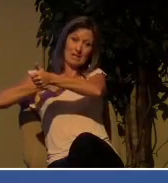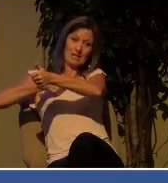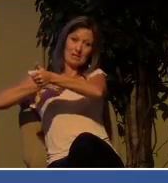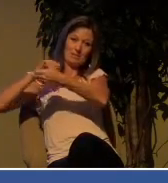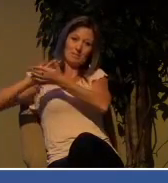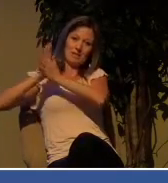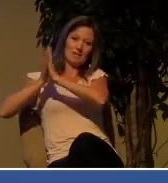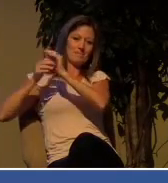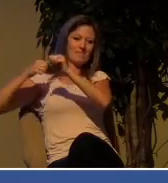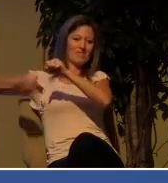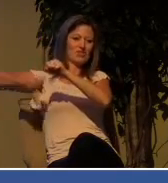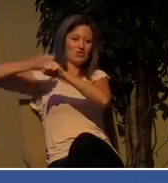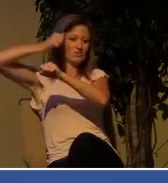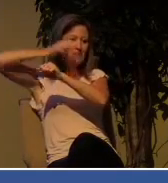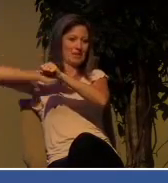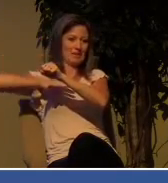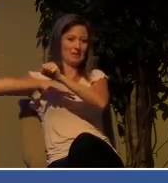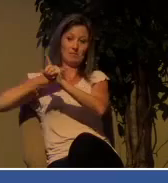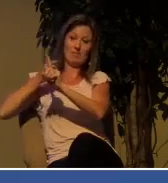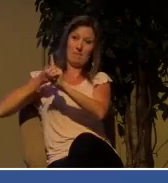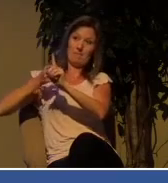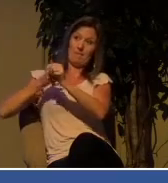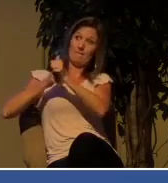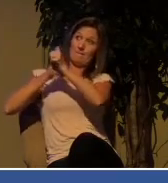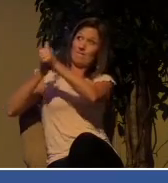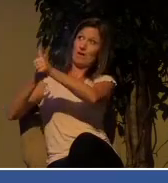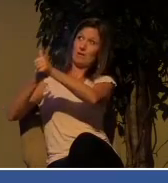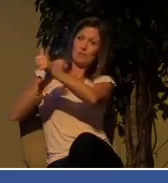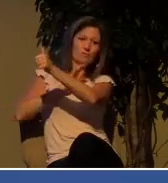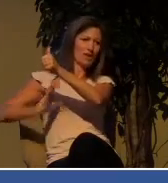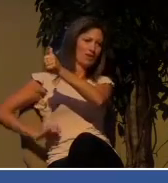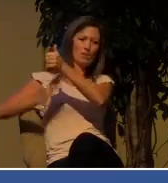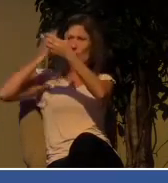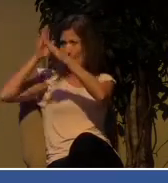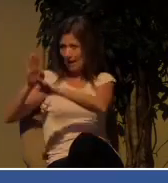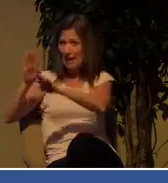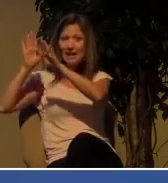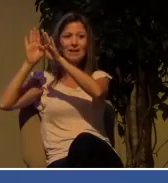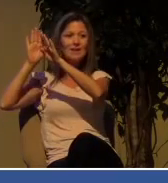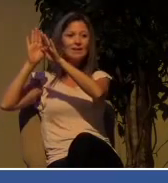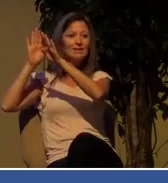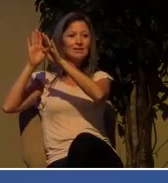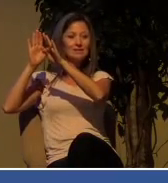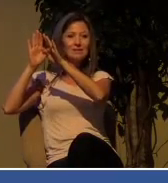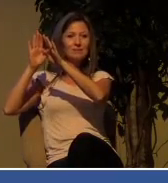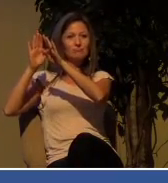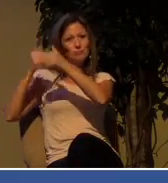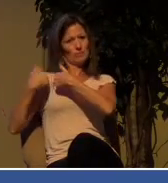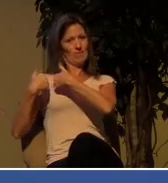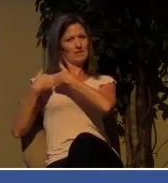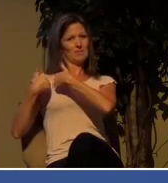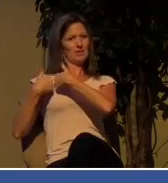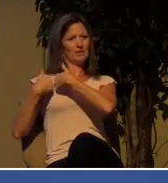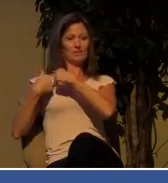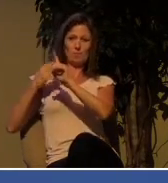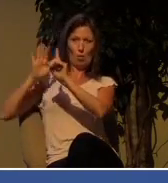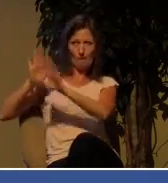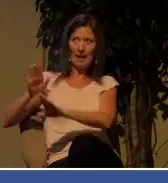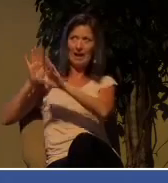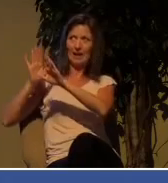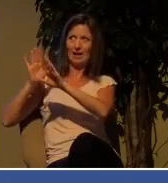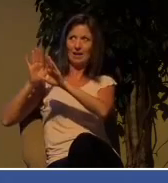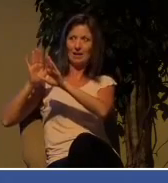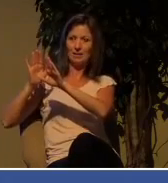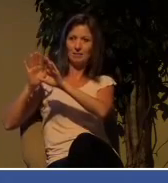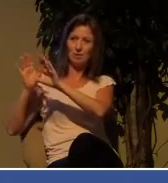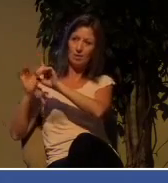men." They followed Christ. They were obedient to the call to be a fisher of men, and because they did,